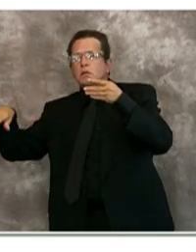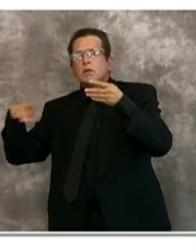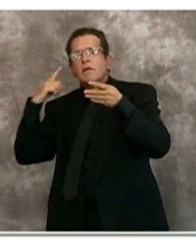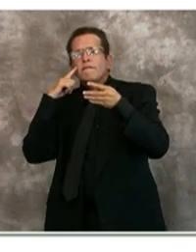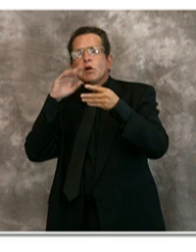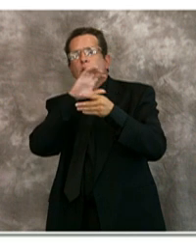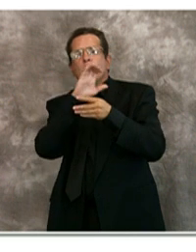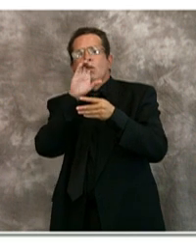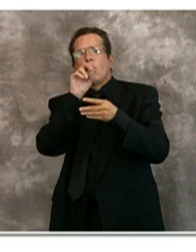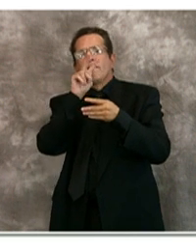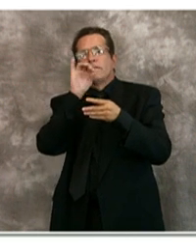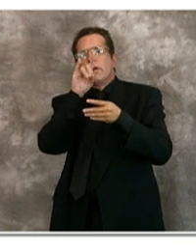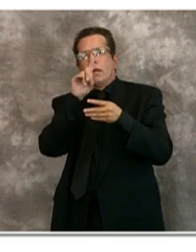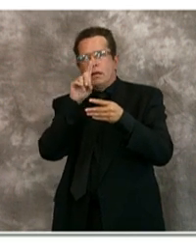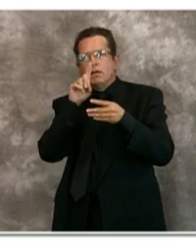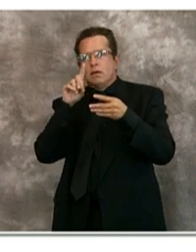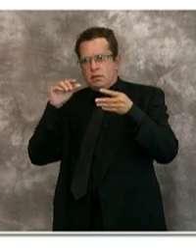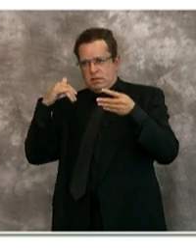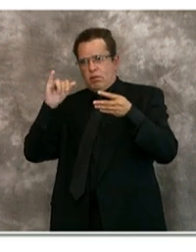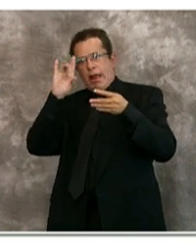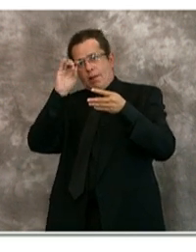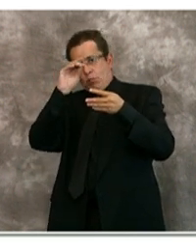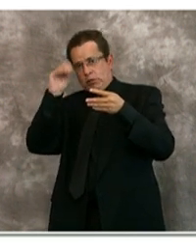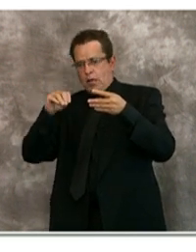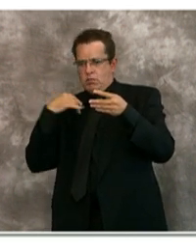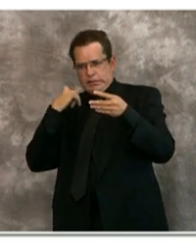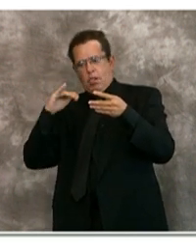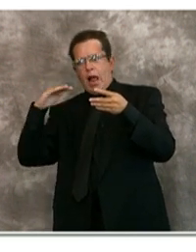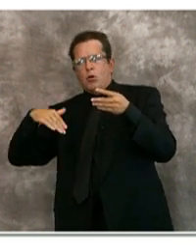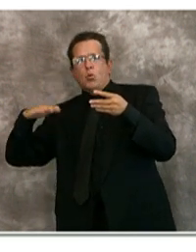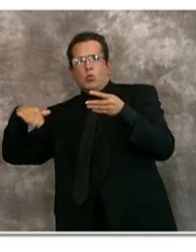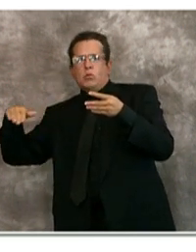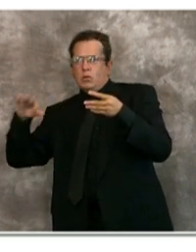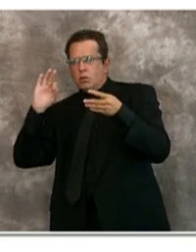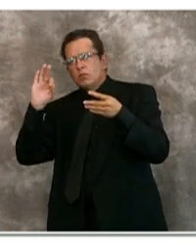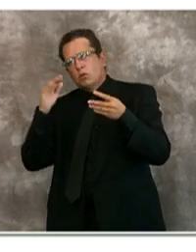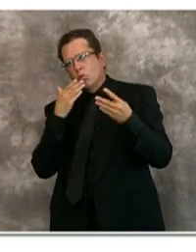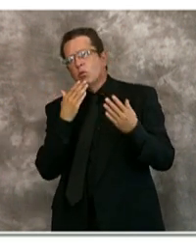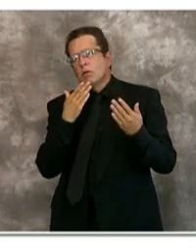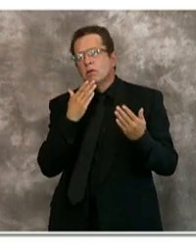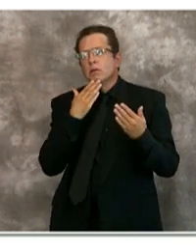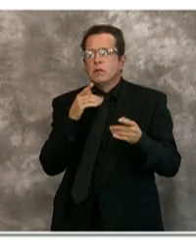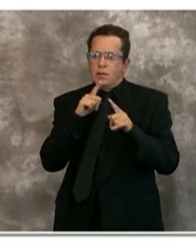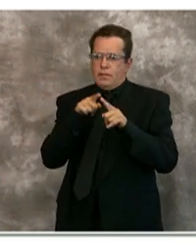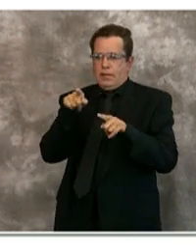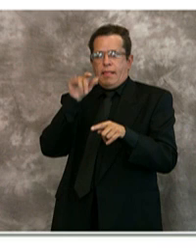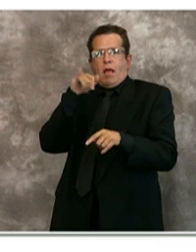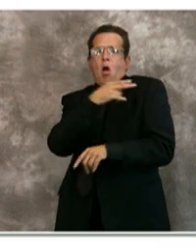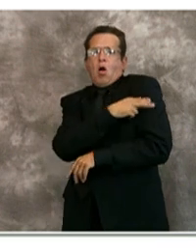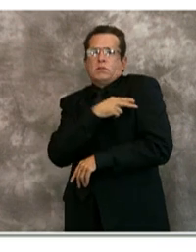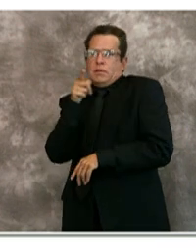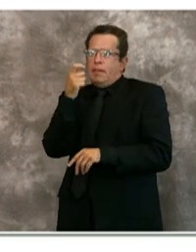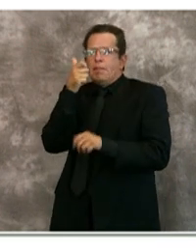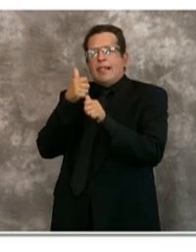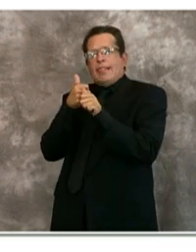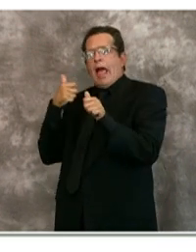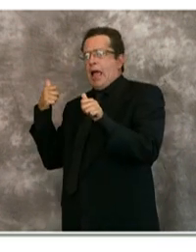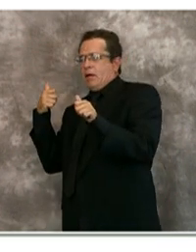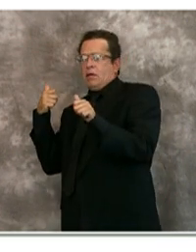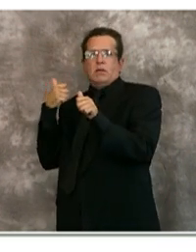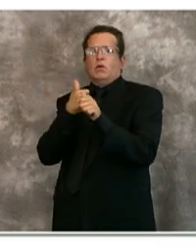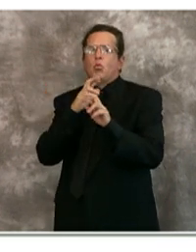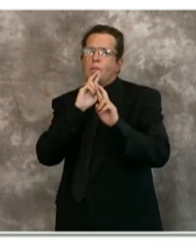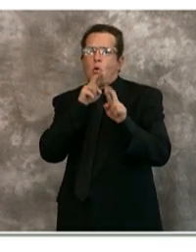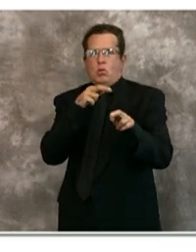non-COVID hospitalizations, and then well below the 80% bed capacity. Of course, hospitalizations are a little bit of a lagging indicator, and so we will watch this metric very